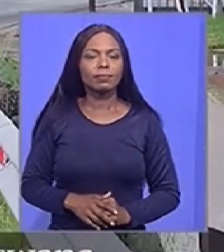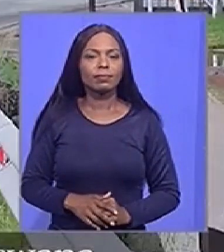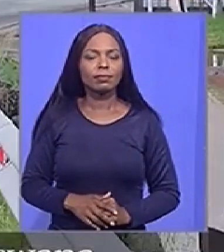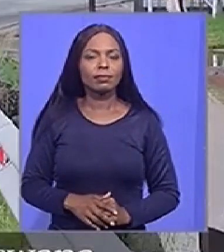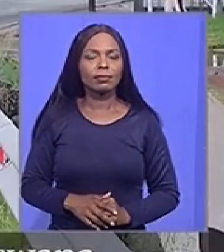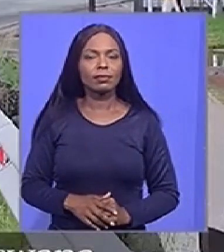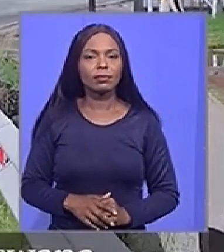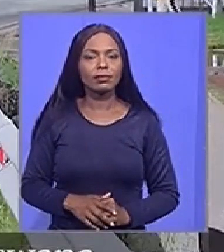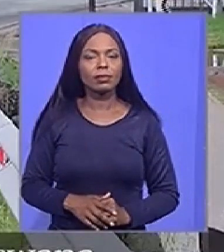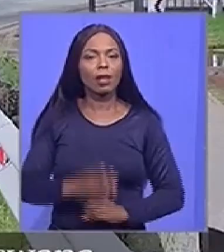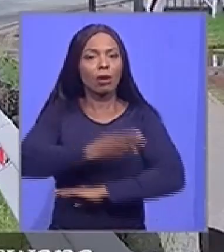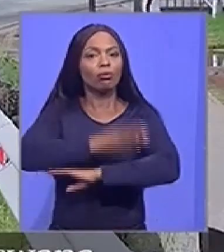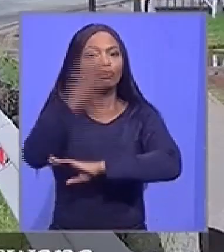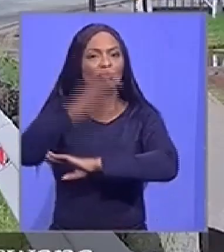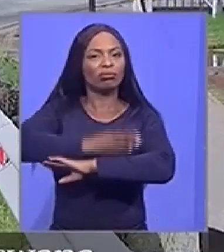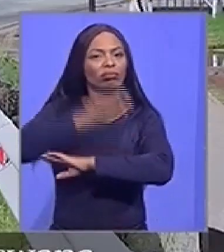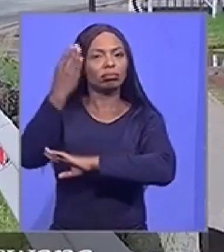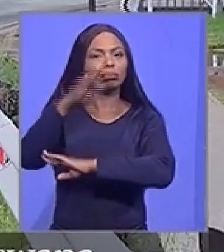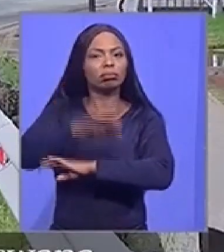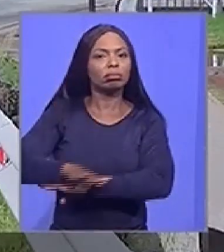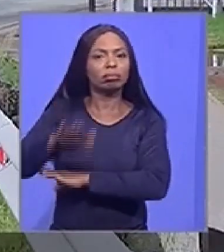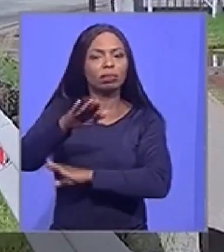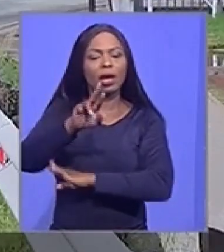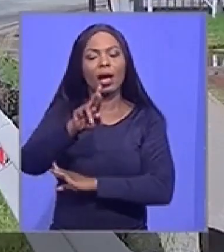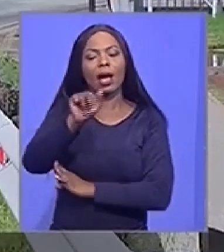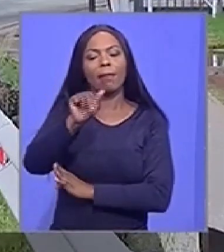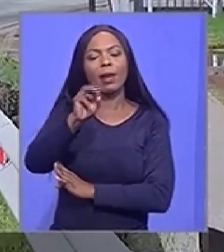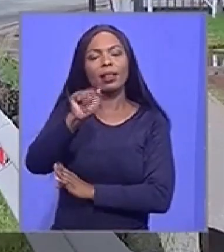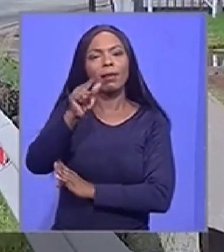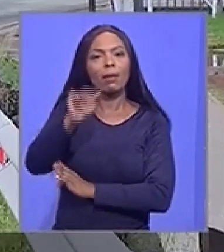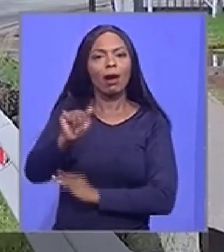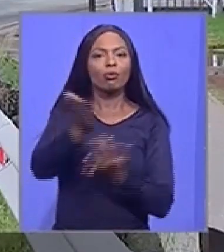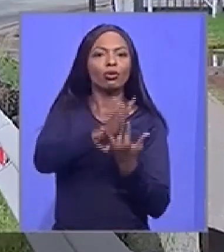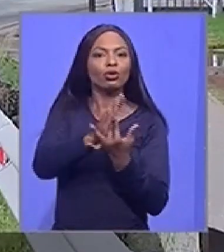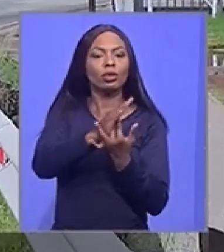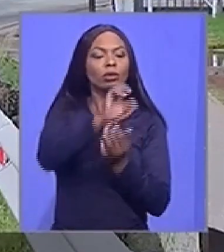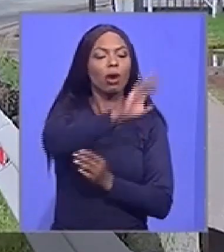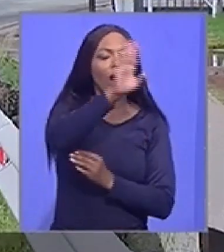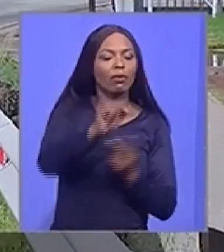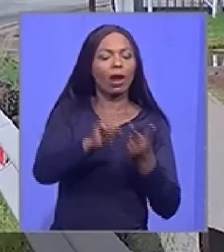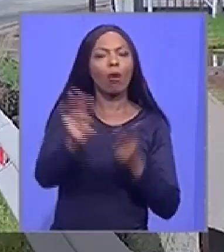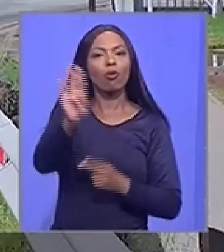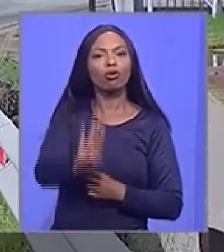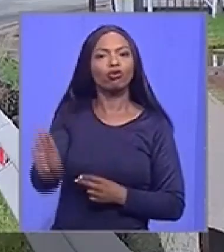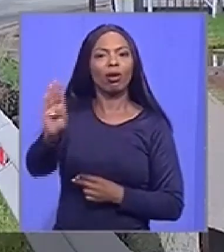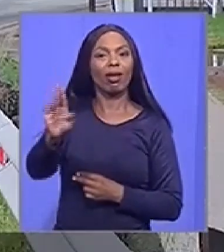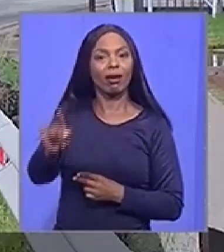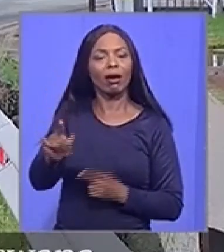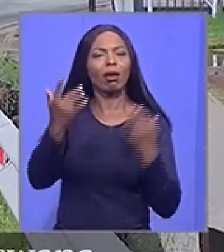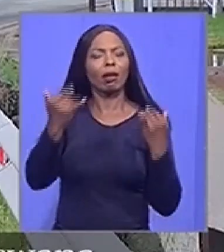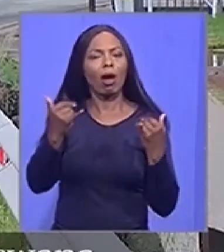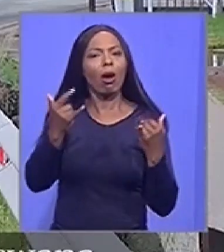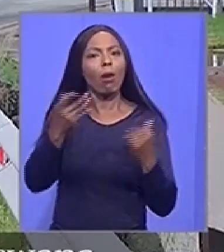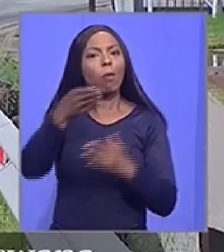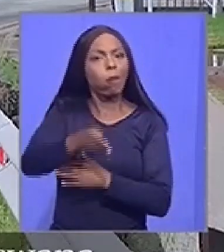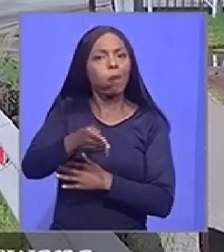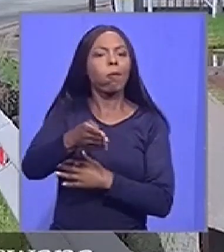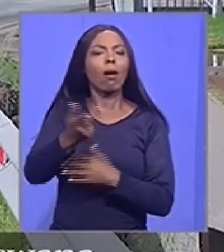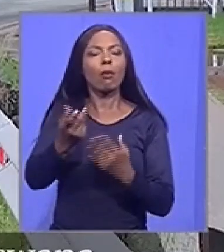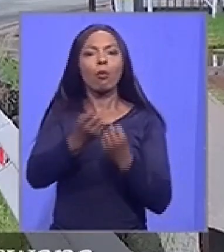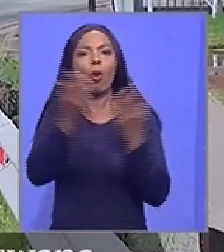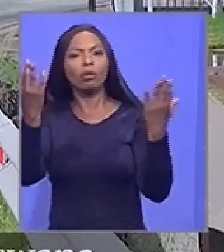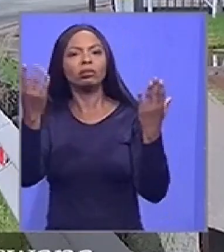Re mo molelwaneng wa Ramatlabama o golaganyang Afrika Borwa le Botswana mme e sale re le kwano ga go thulogelo e ntsi e kalo e